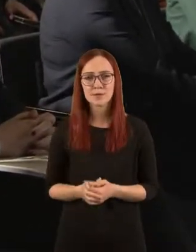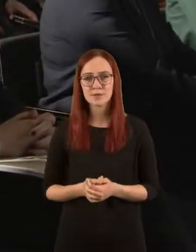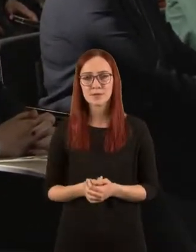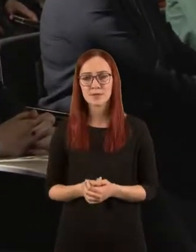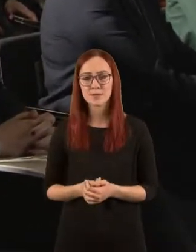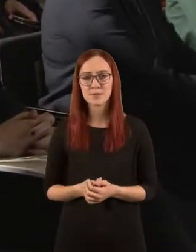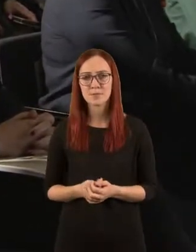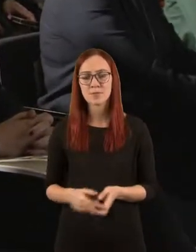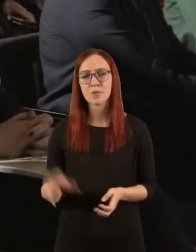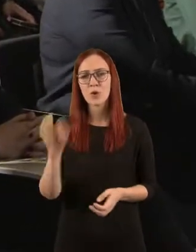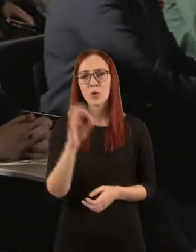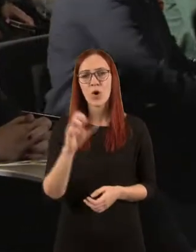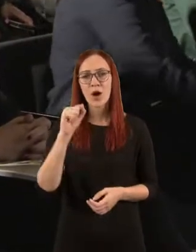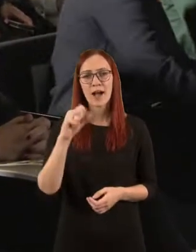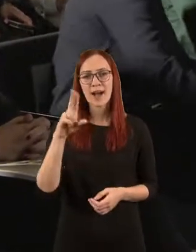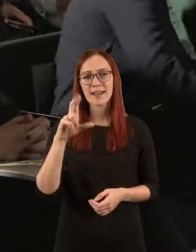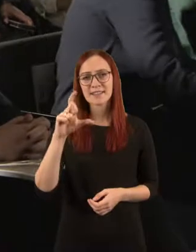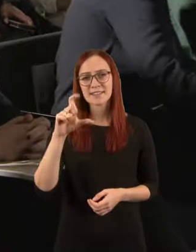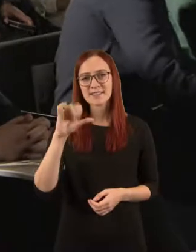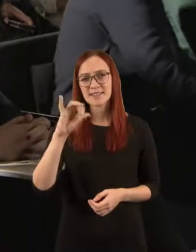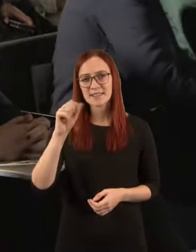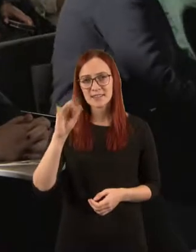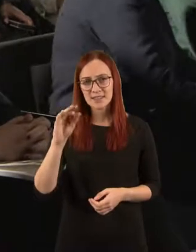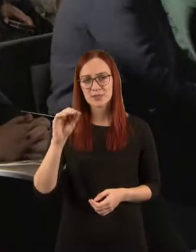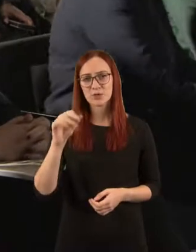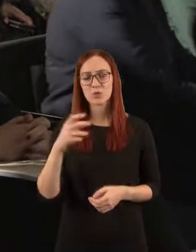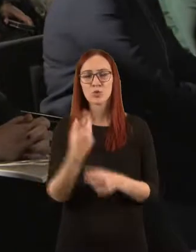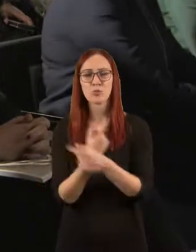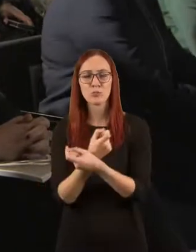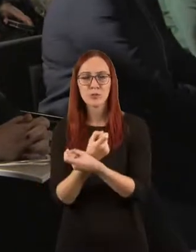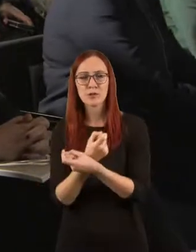Well, I will ask a question about